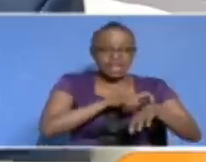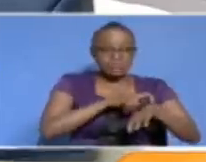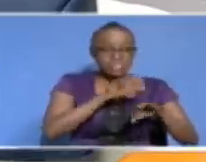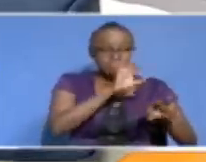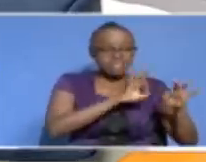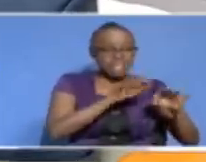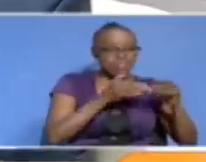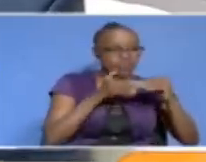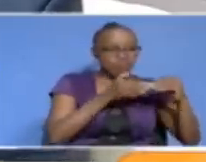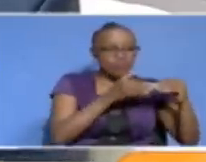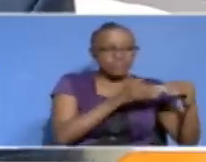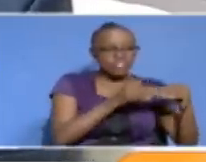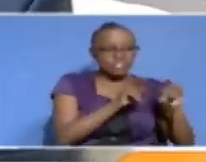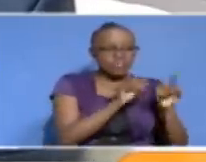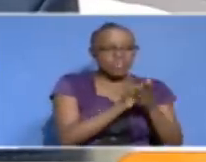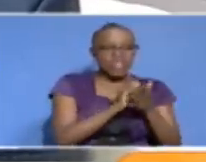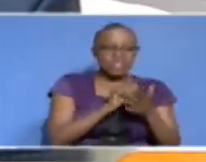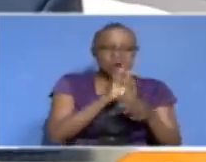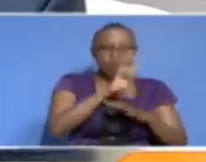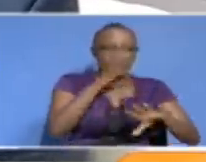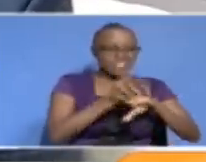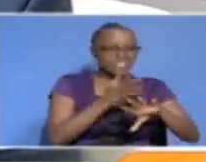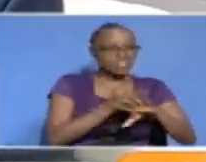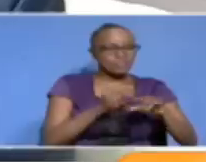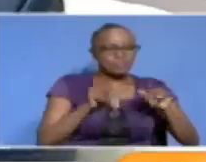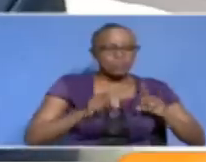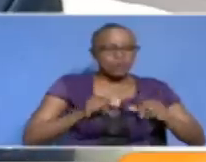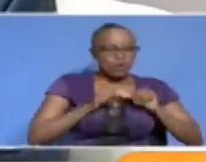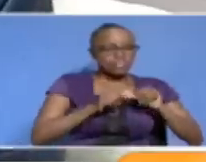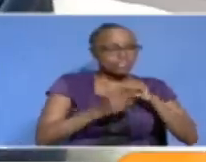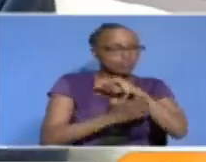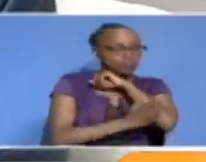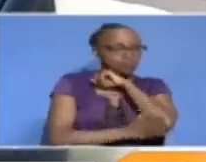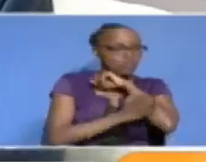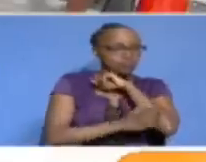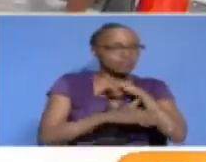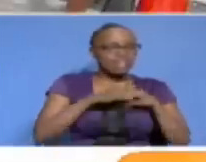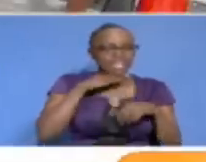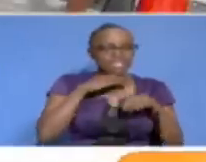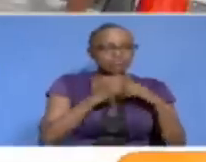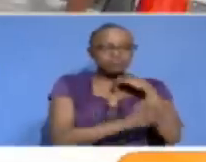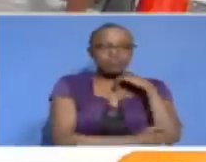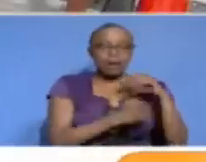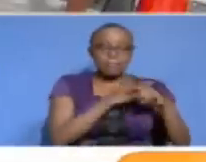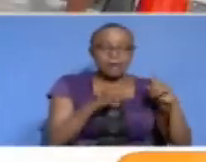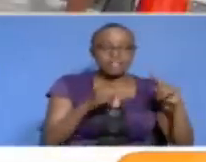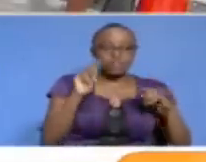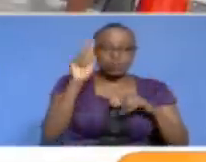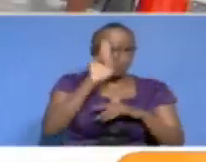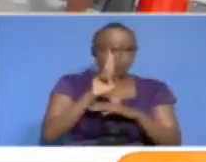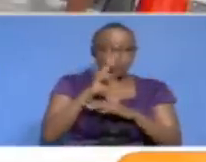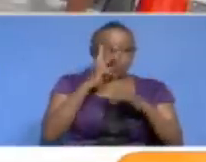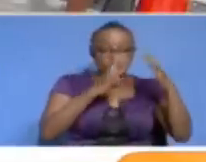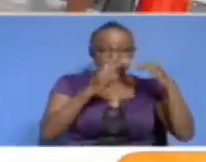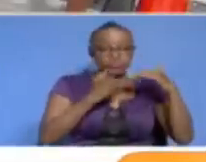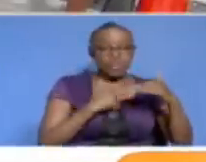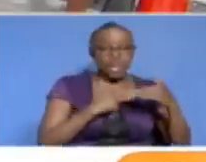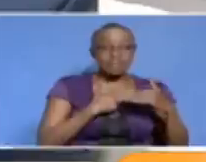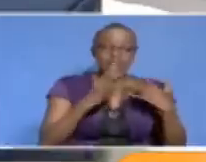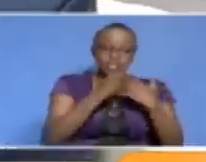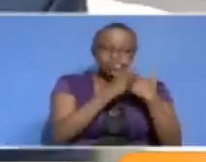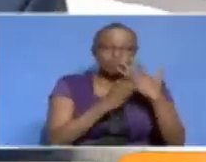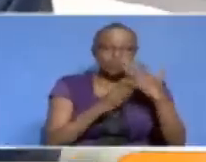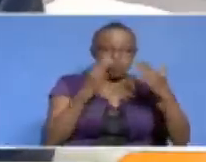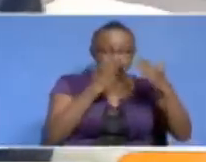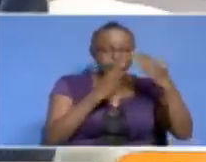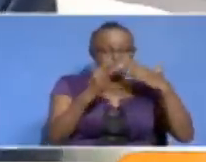ya leadership ya wandawazimu ya kina watitu, people will continue dying in poverty. But at the same time, Uhuru has a vision for this country. Yeah. Sonko has a